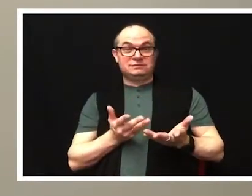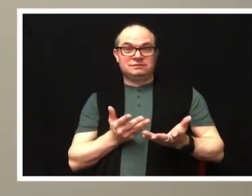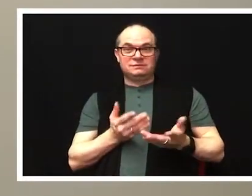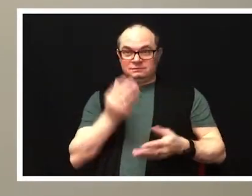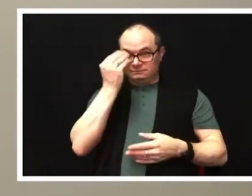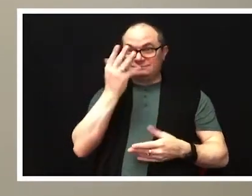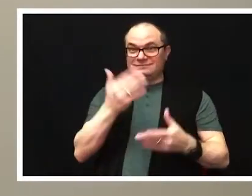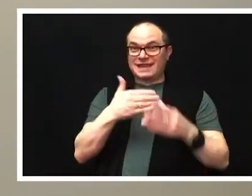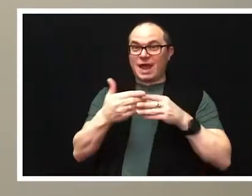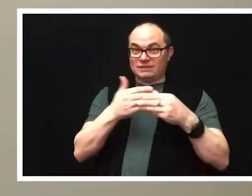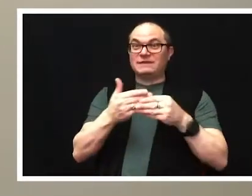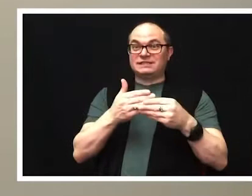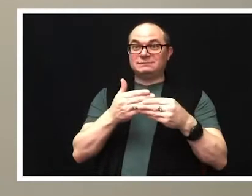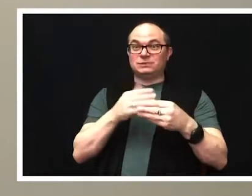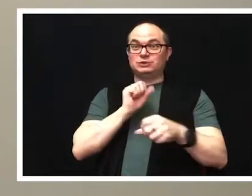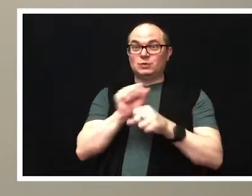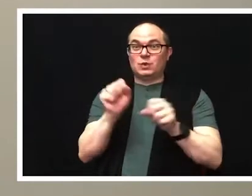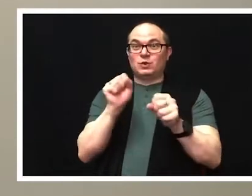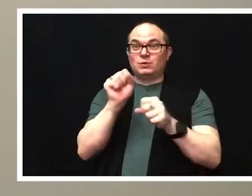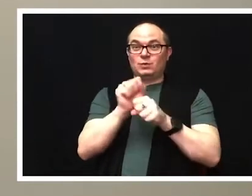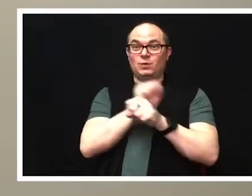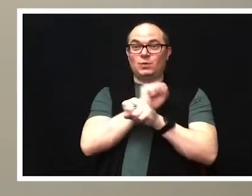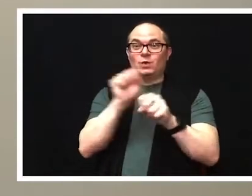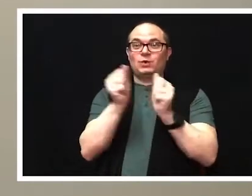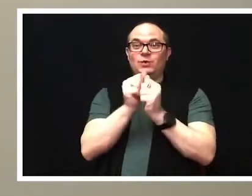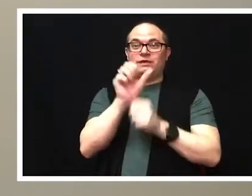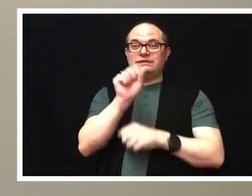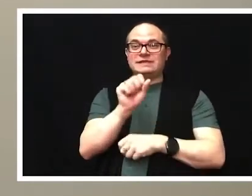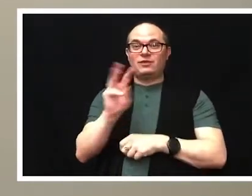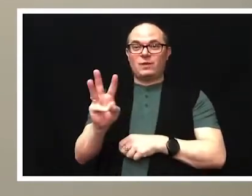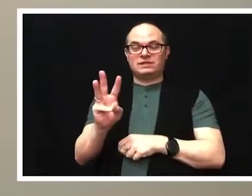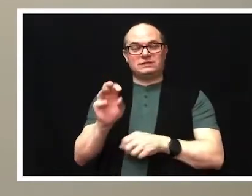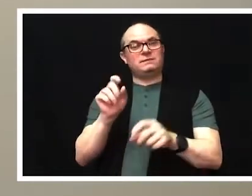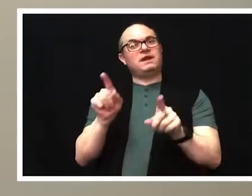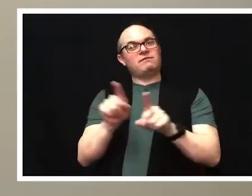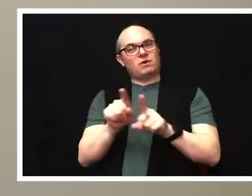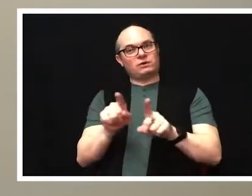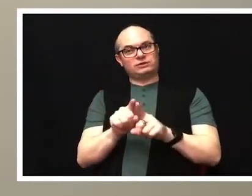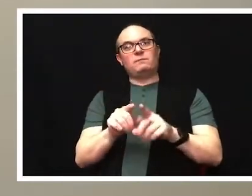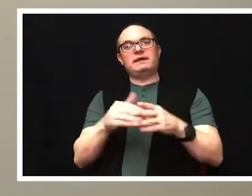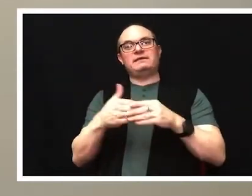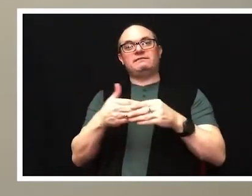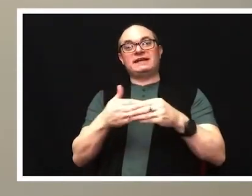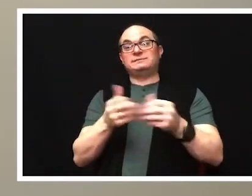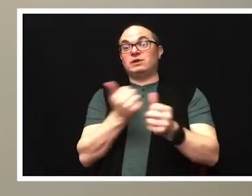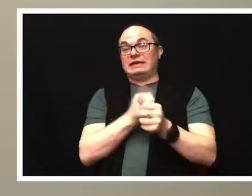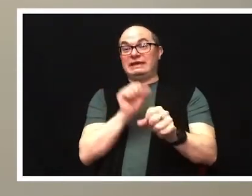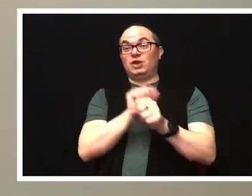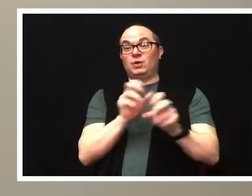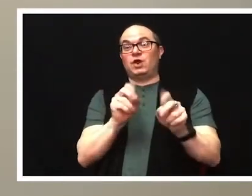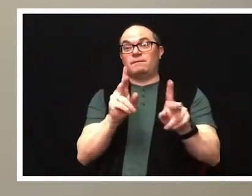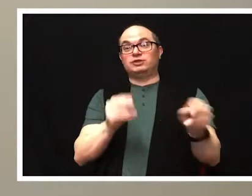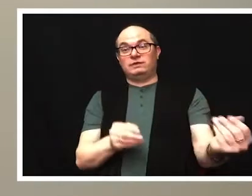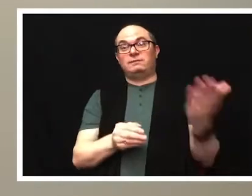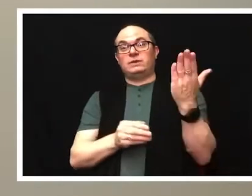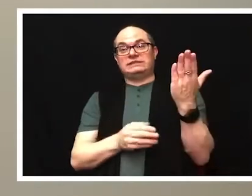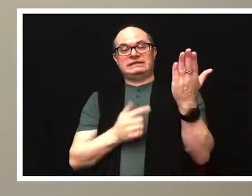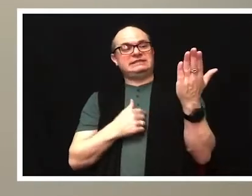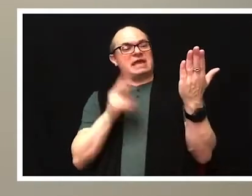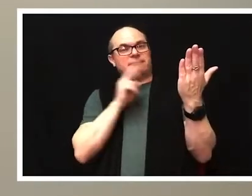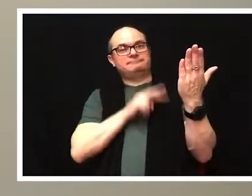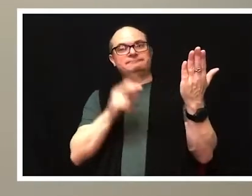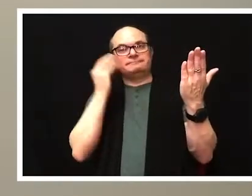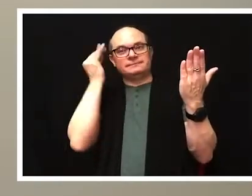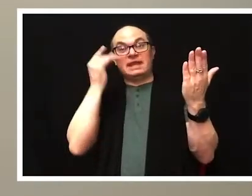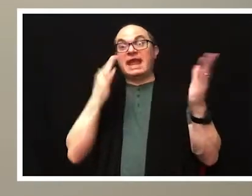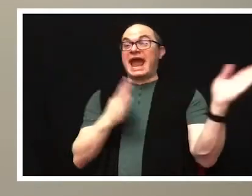you that I was flexible to get to Southwest, but I've also remained flexible for every career opportunity that was presented to me. Again, I